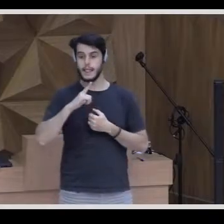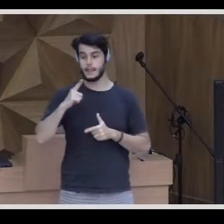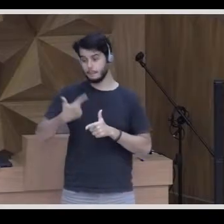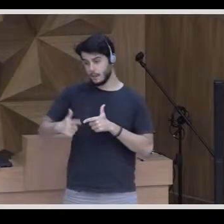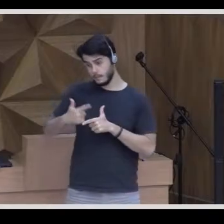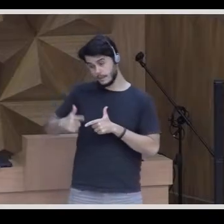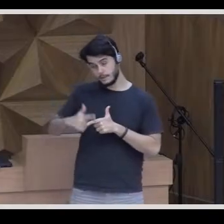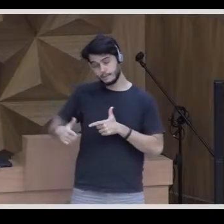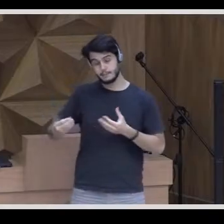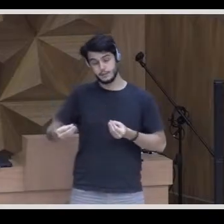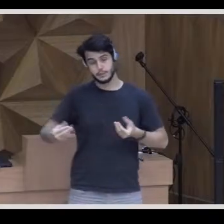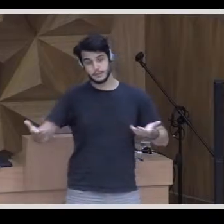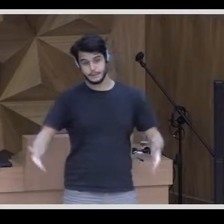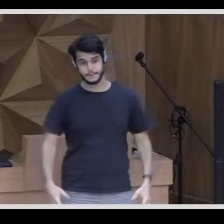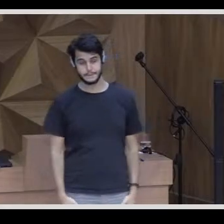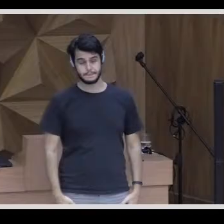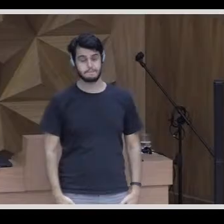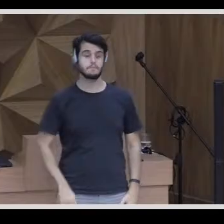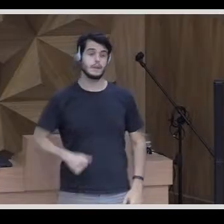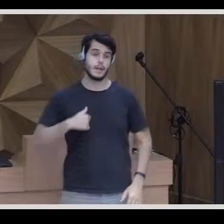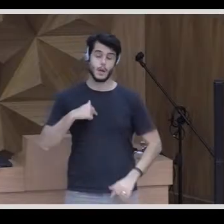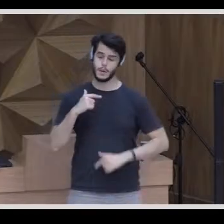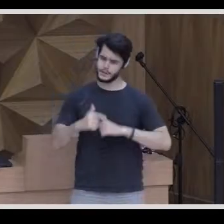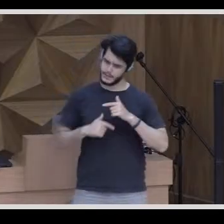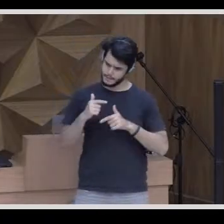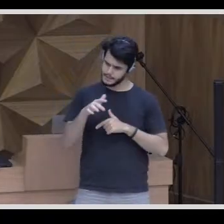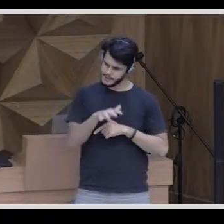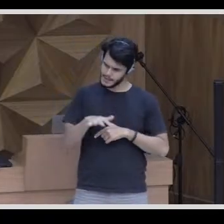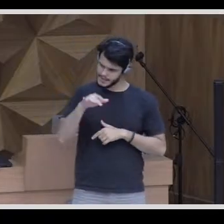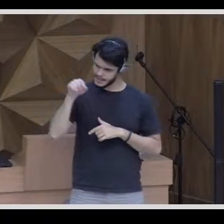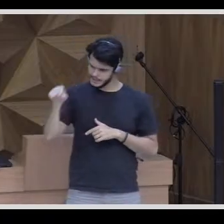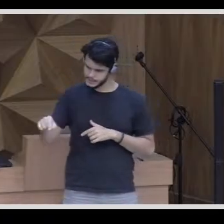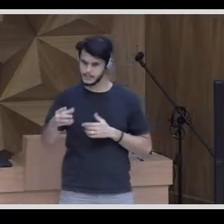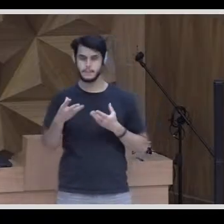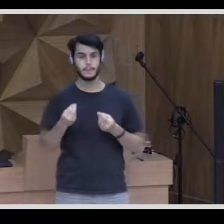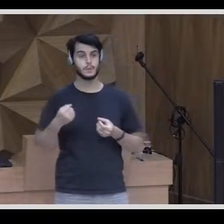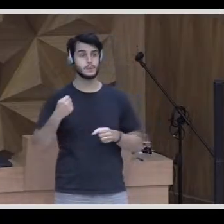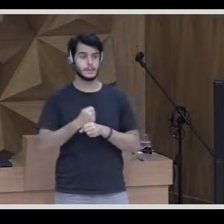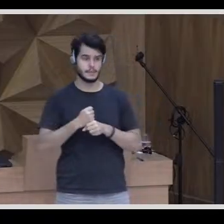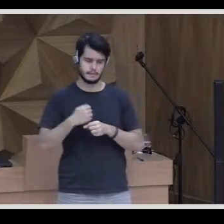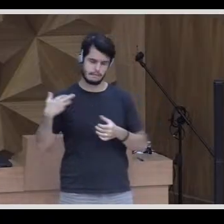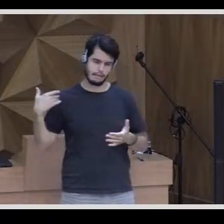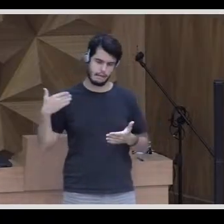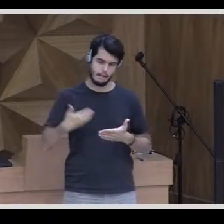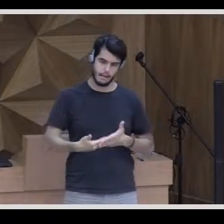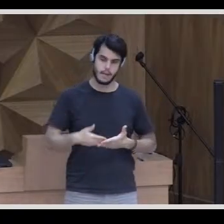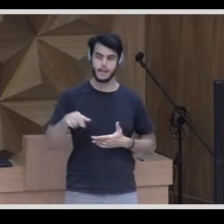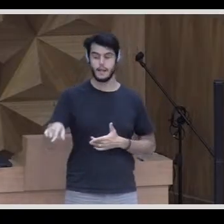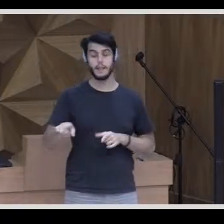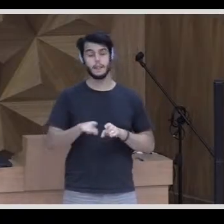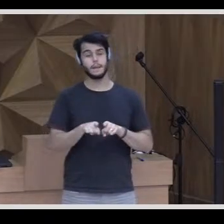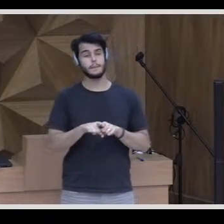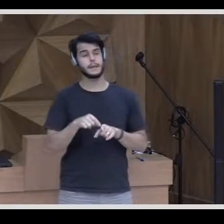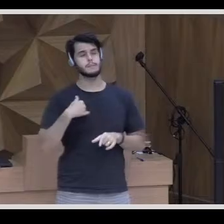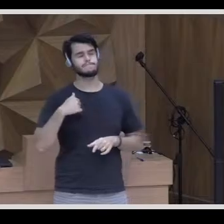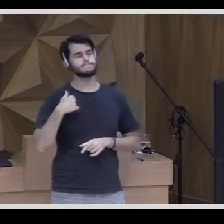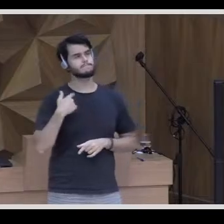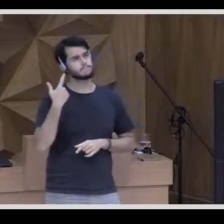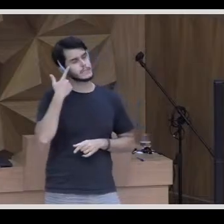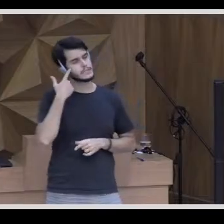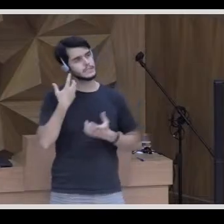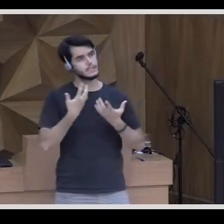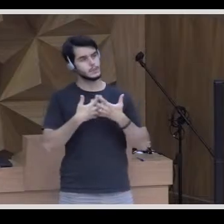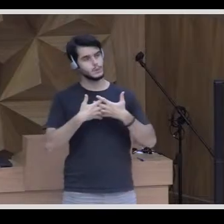So I was working in that area for a number of years, and for a long time, that meant I was looking at these kinds of